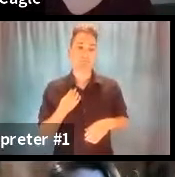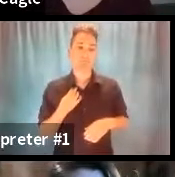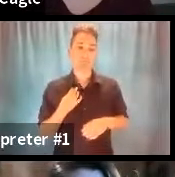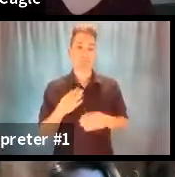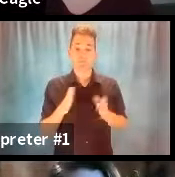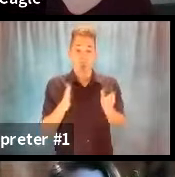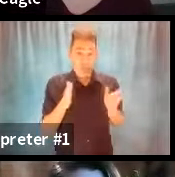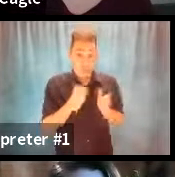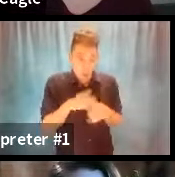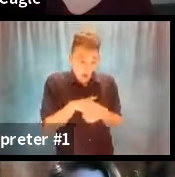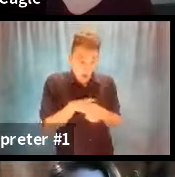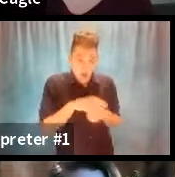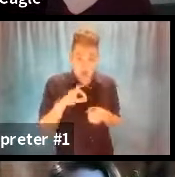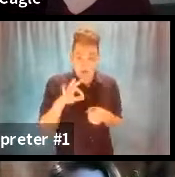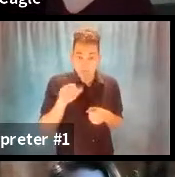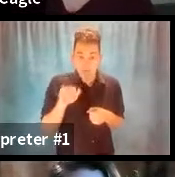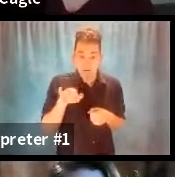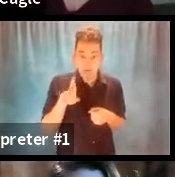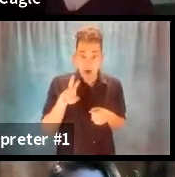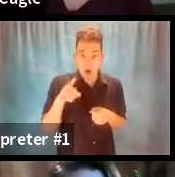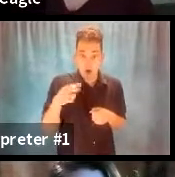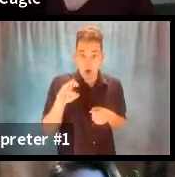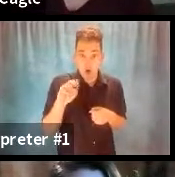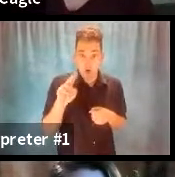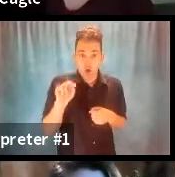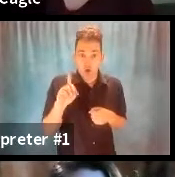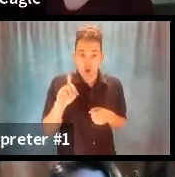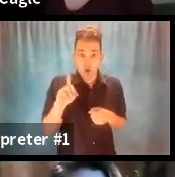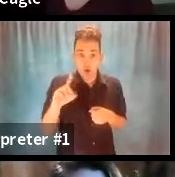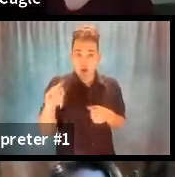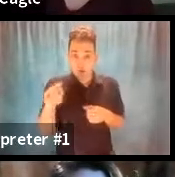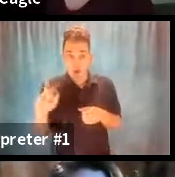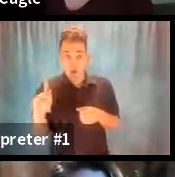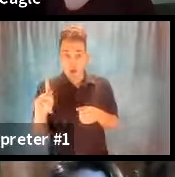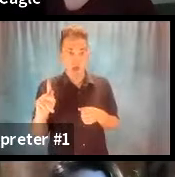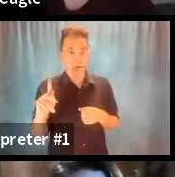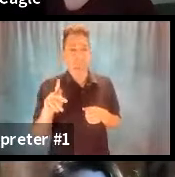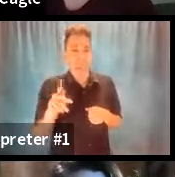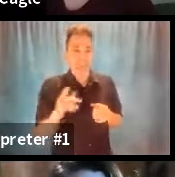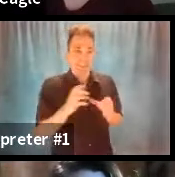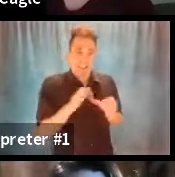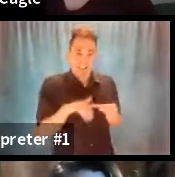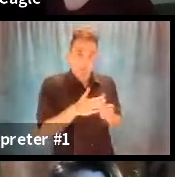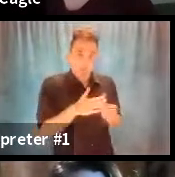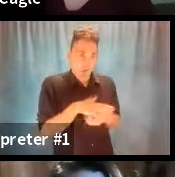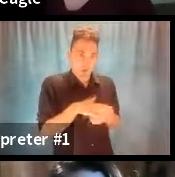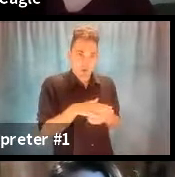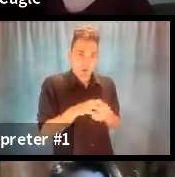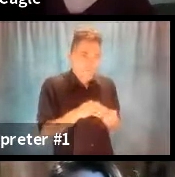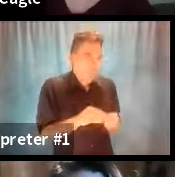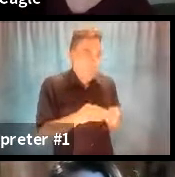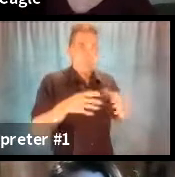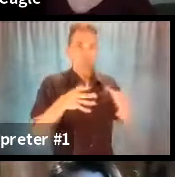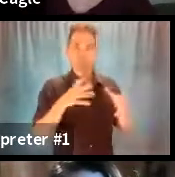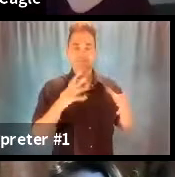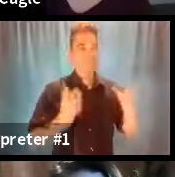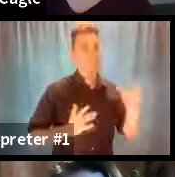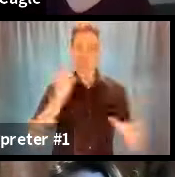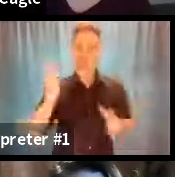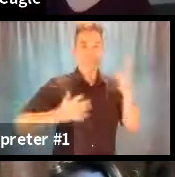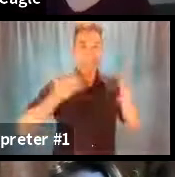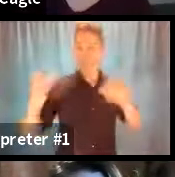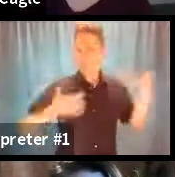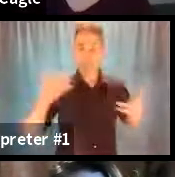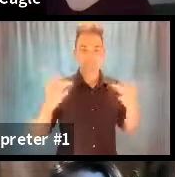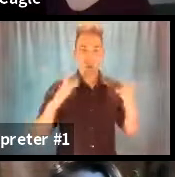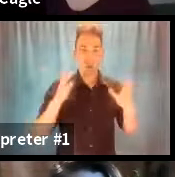in Fairground Park, and we have created an oasis. Our children are able to swim every day because of the fairground pool. They are